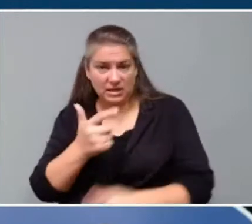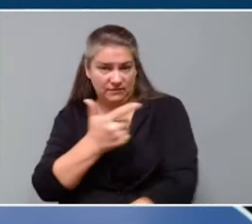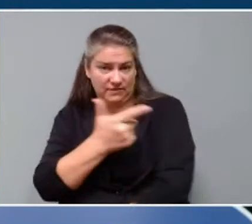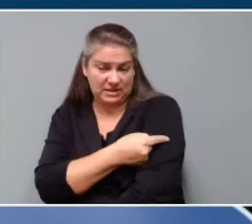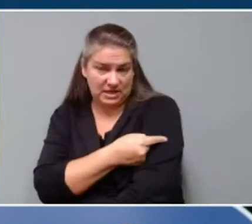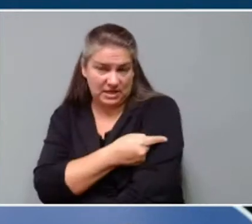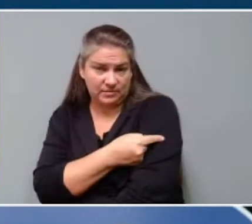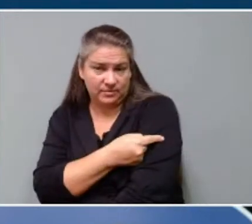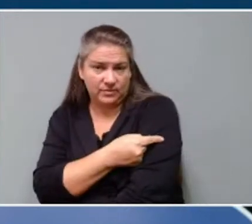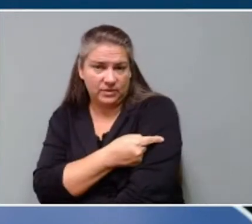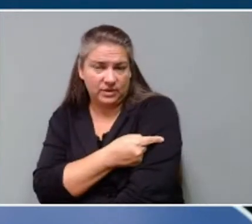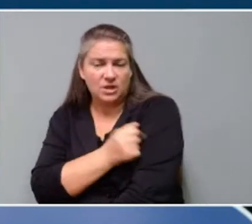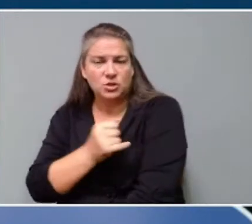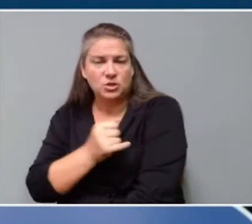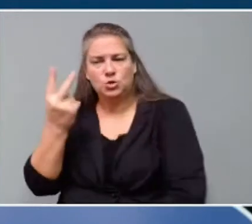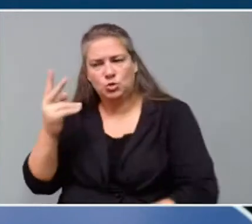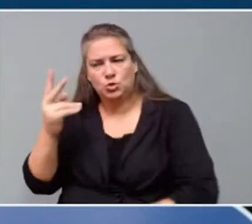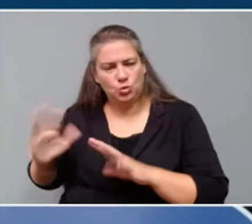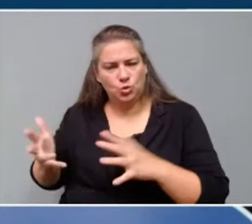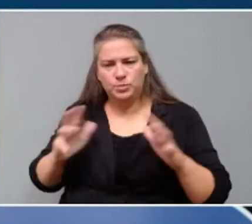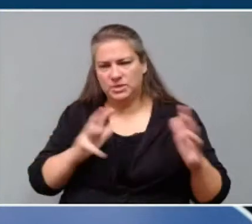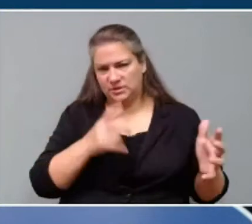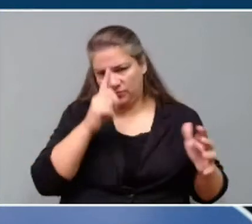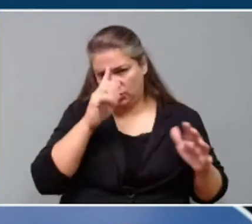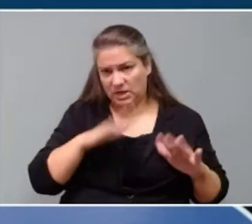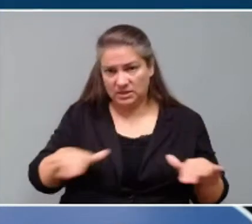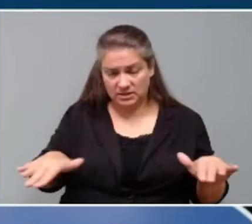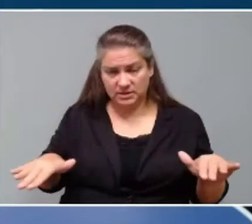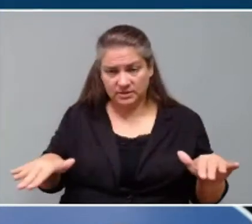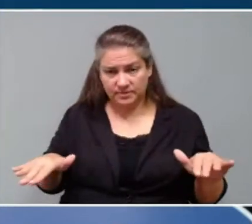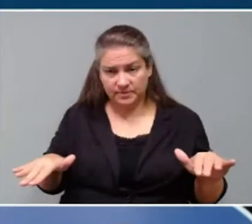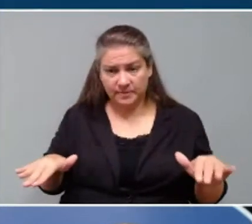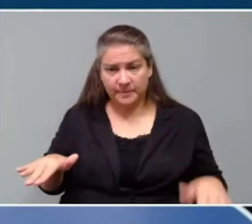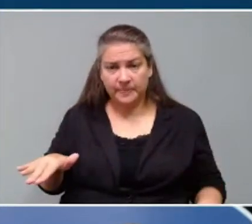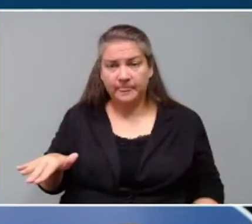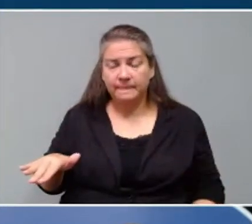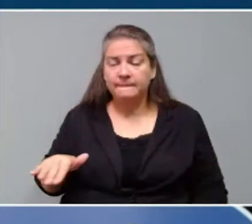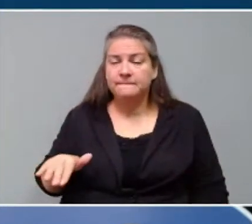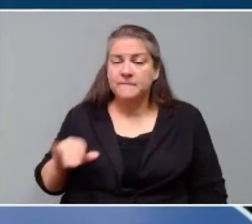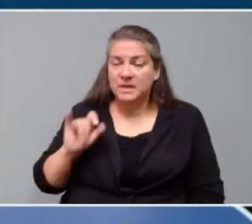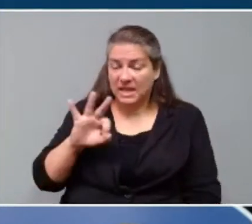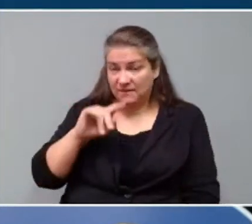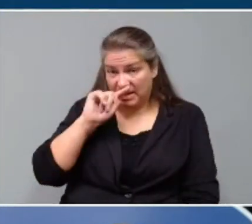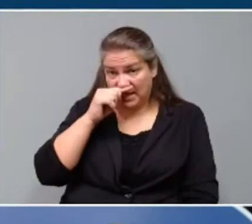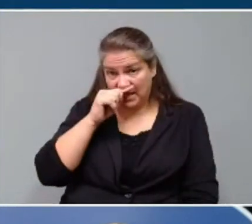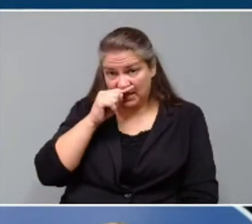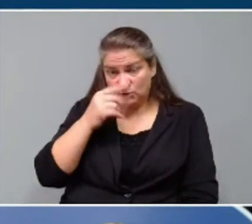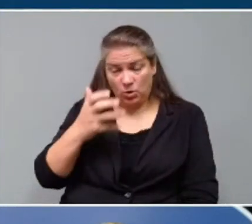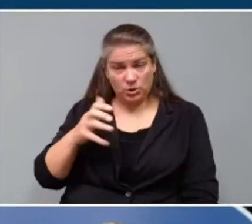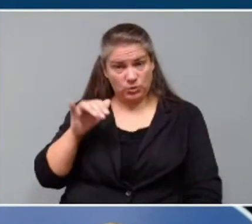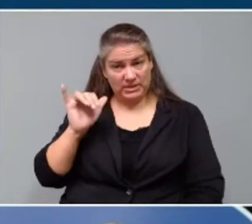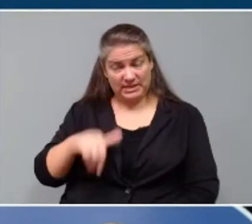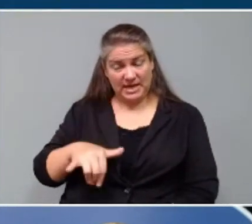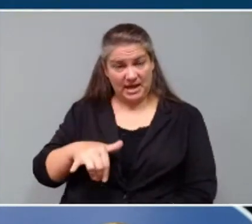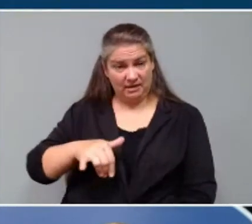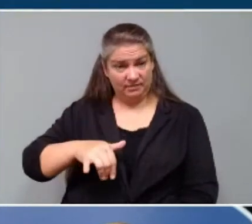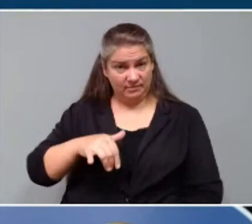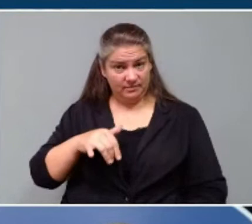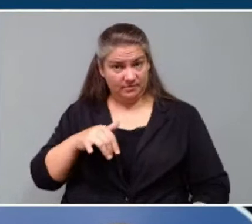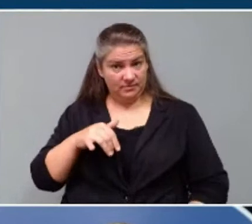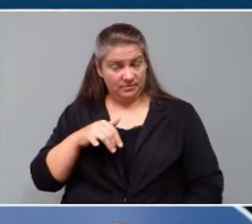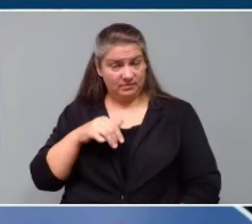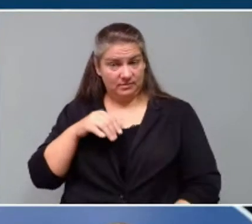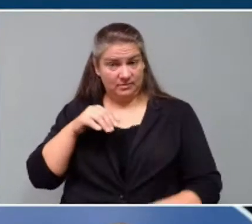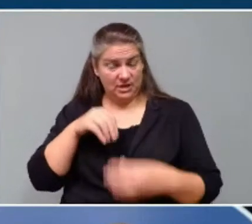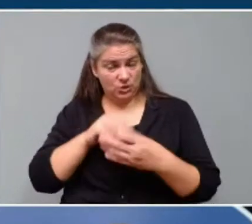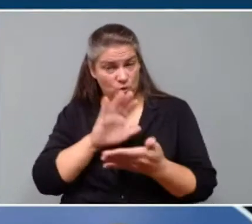two primary groups when it comes to kids. So if kids want to stay in, we got to keep them from getting COVID, right?